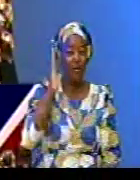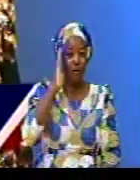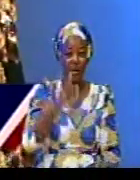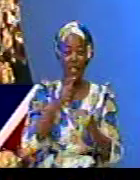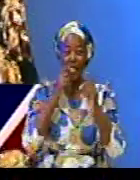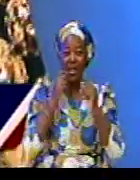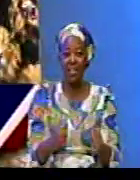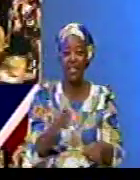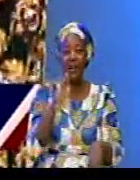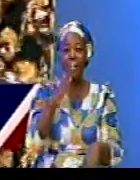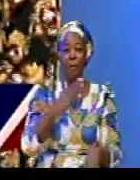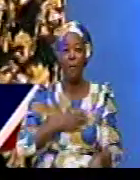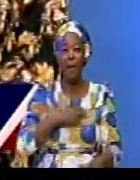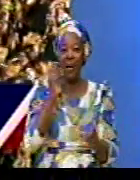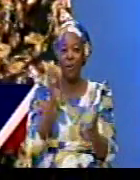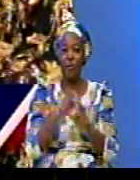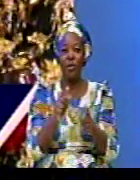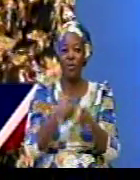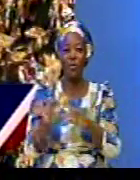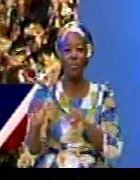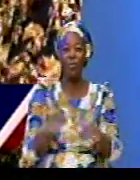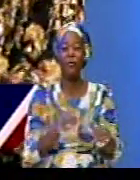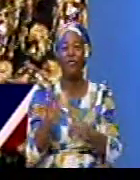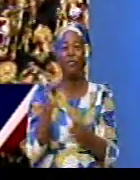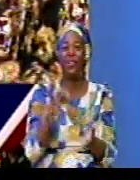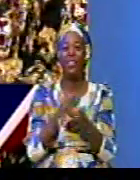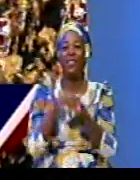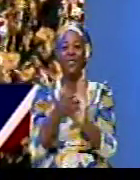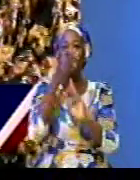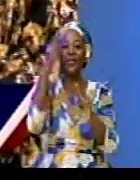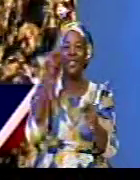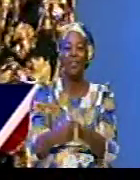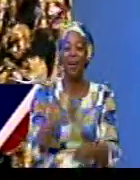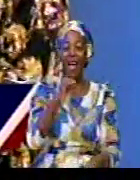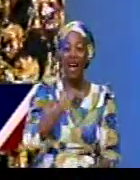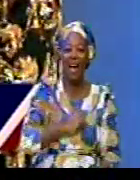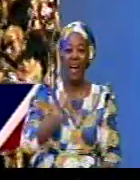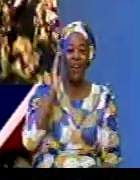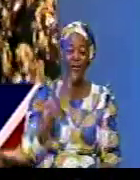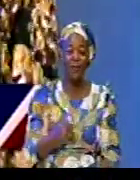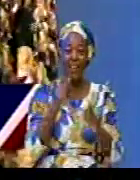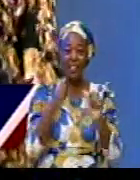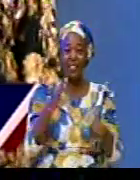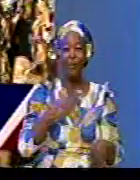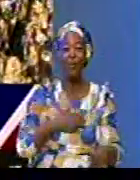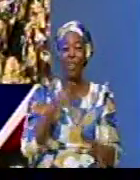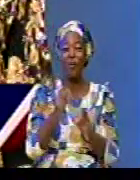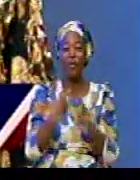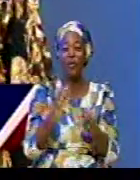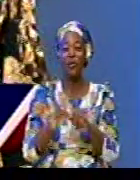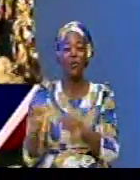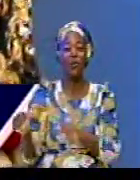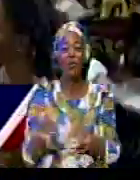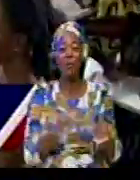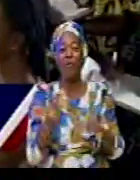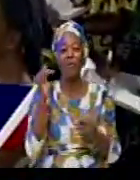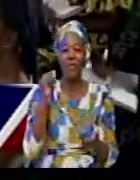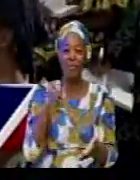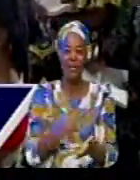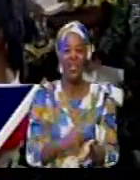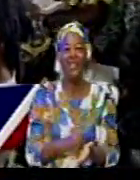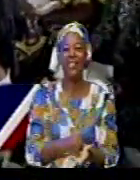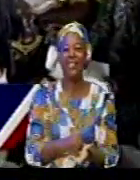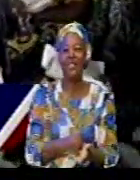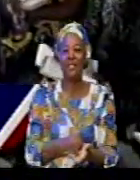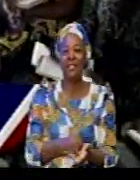well, for I will hasten my word to perform it.